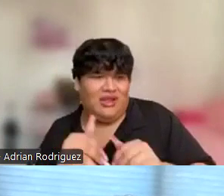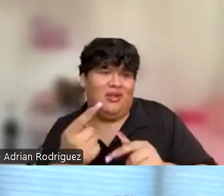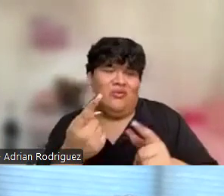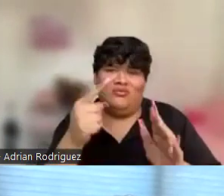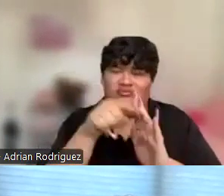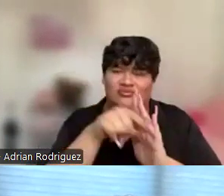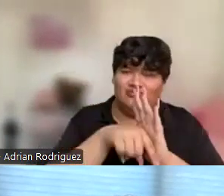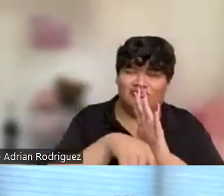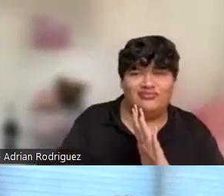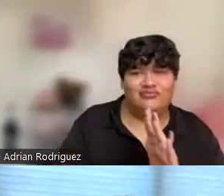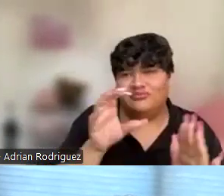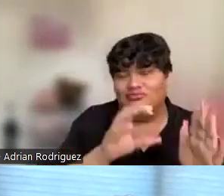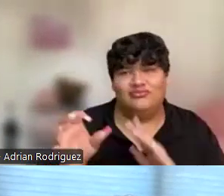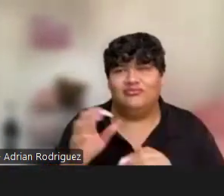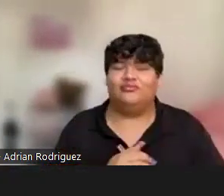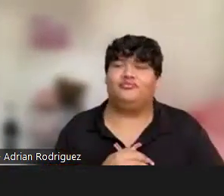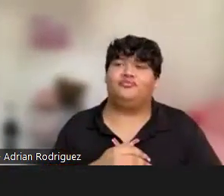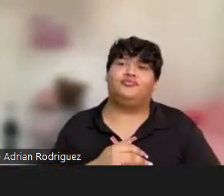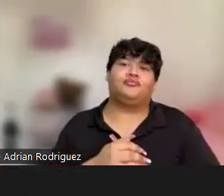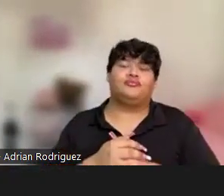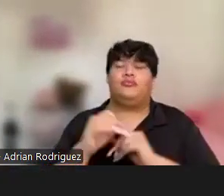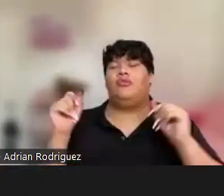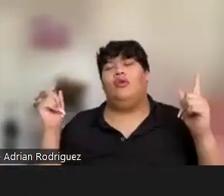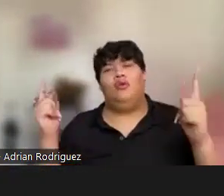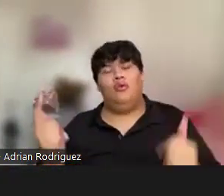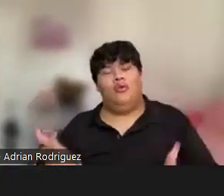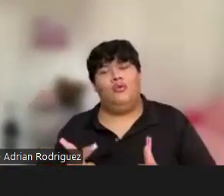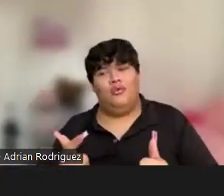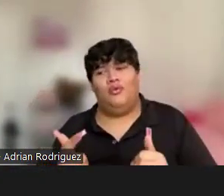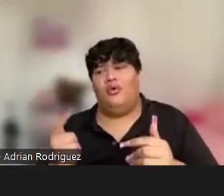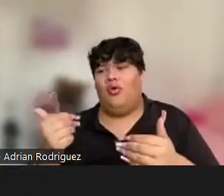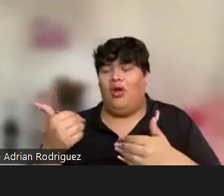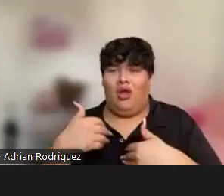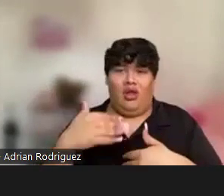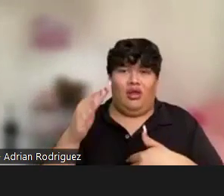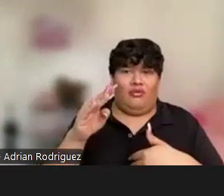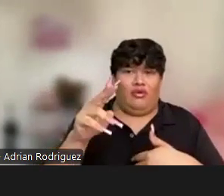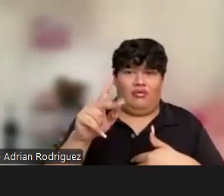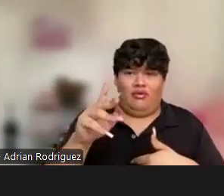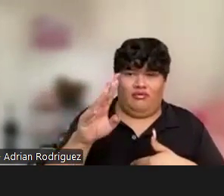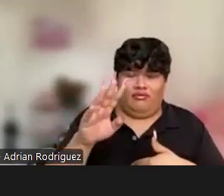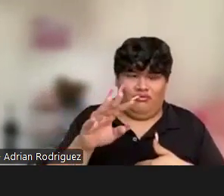pathological examination. Virtually everybody 80 and above